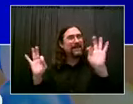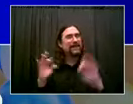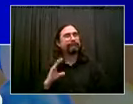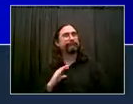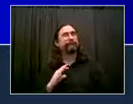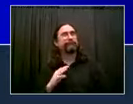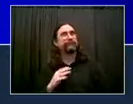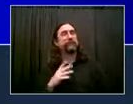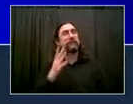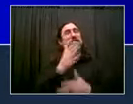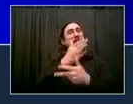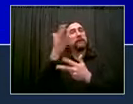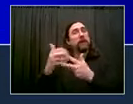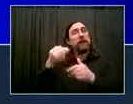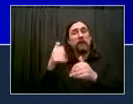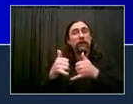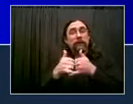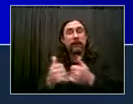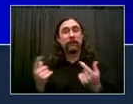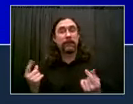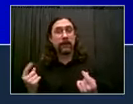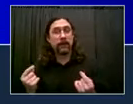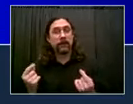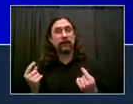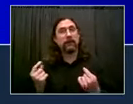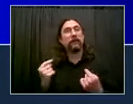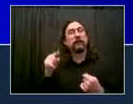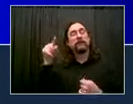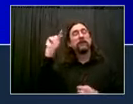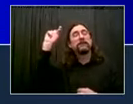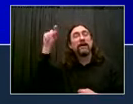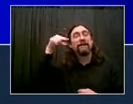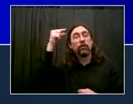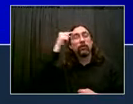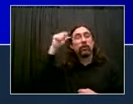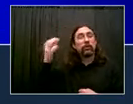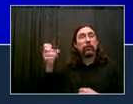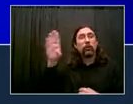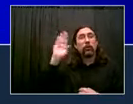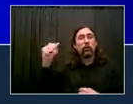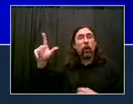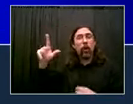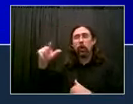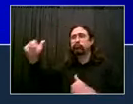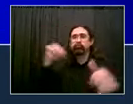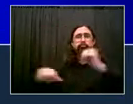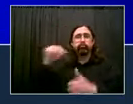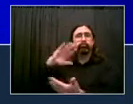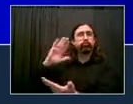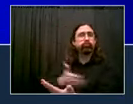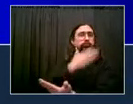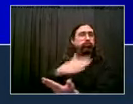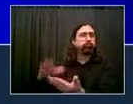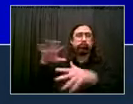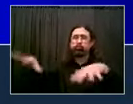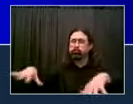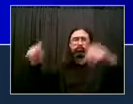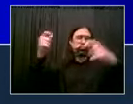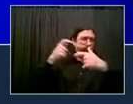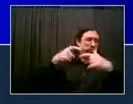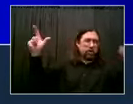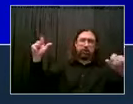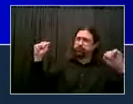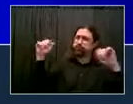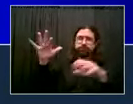We talked a few days back about the governor's ball coming back. Incredible acts, absolutely incredible acts for all you Megan